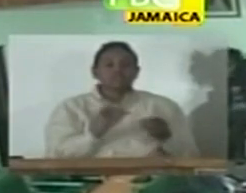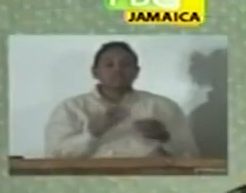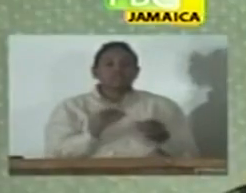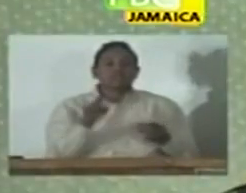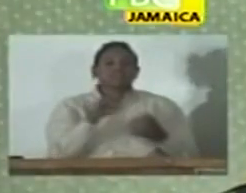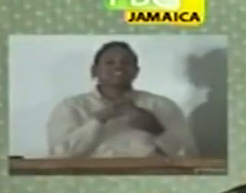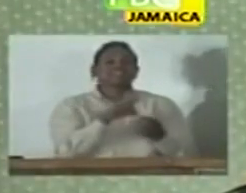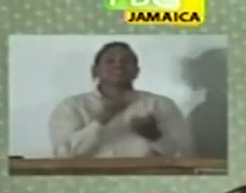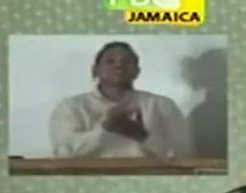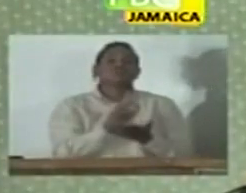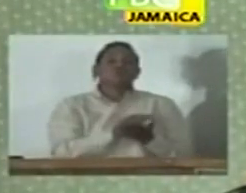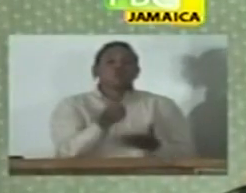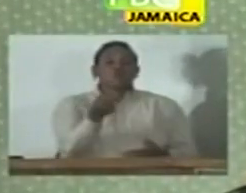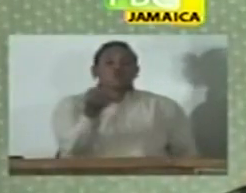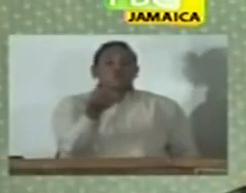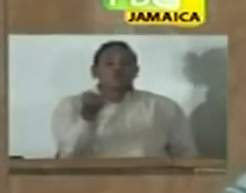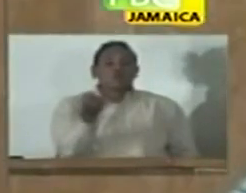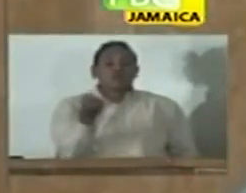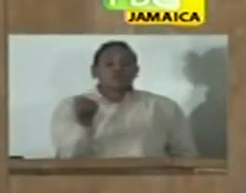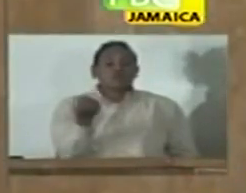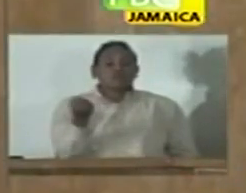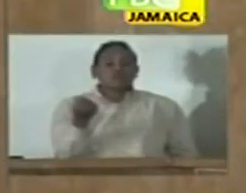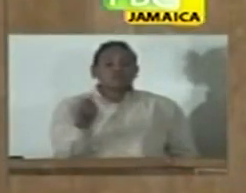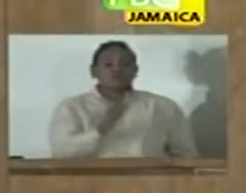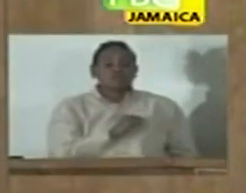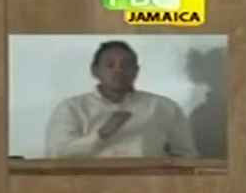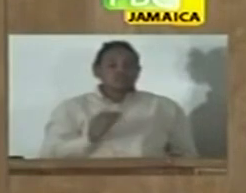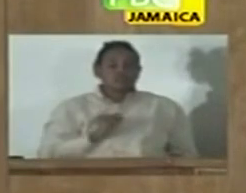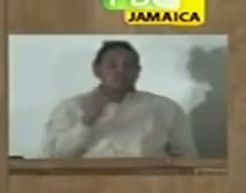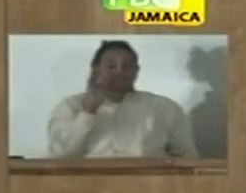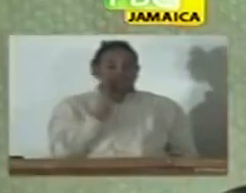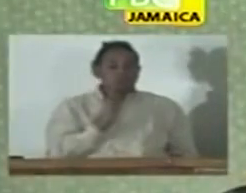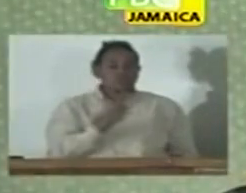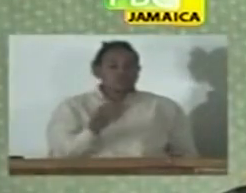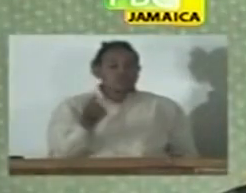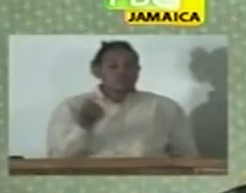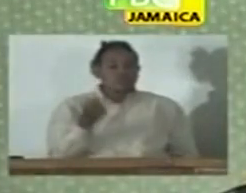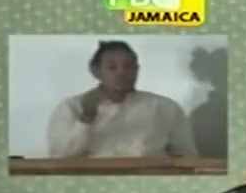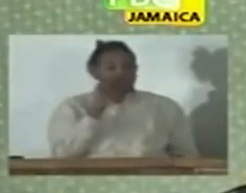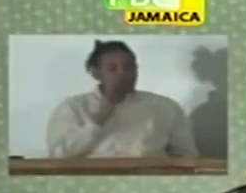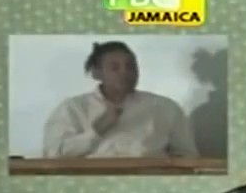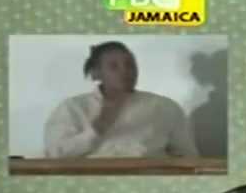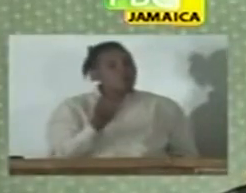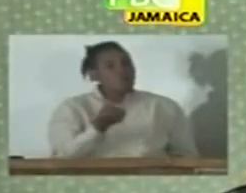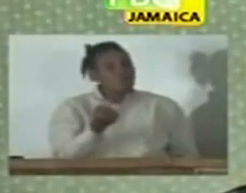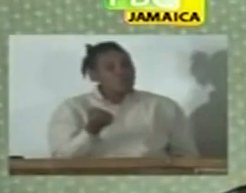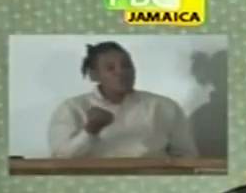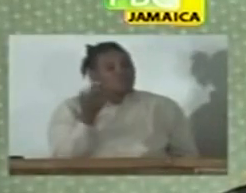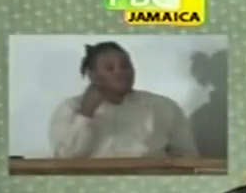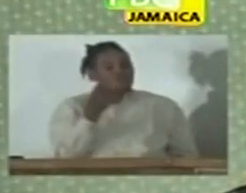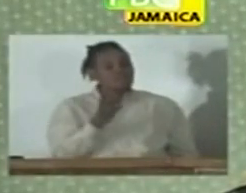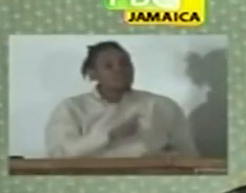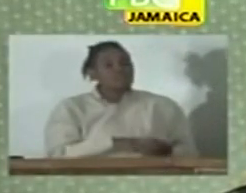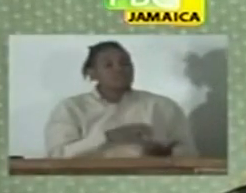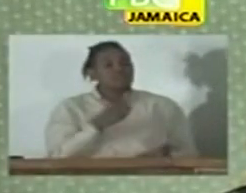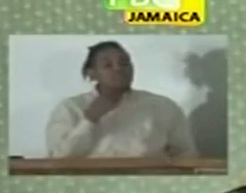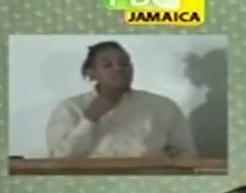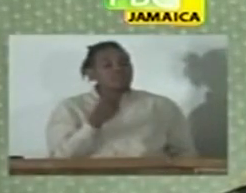Anybody want hang the on, statement, man. come and Hold ask on, me Senator for it. Brown. I am sticking to this Brown, bill. hold on. For you to be getting up and saying that